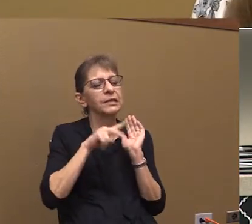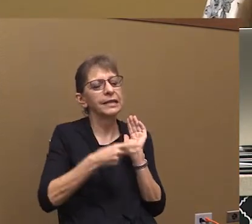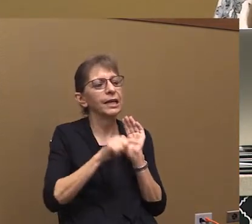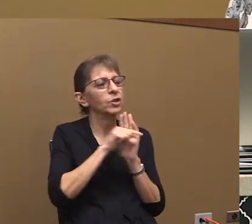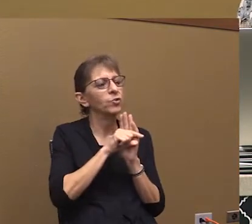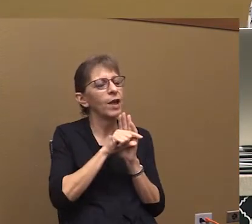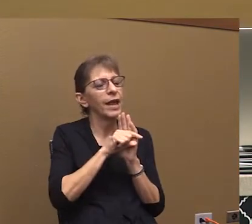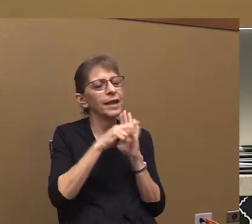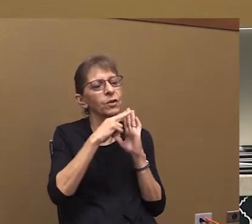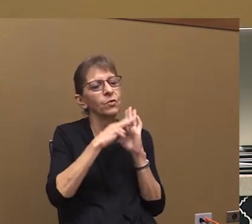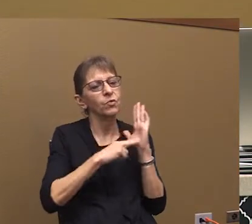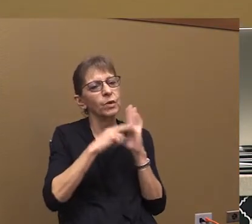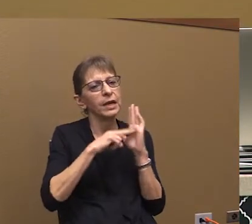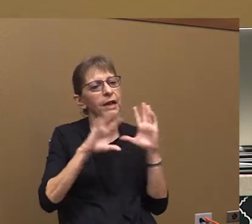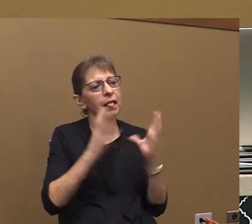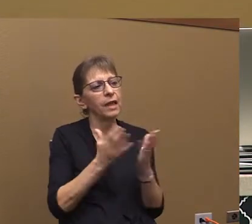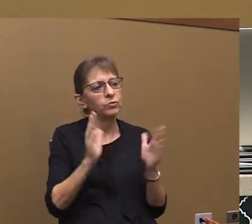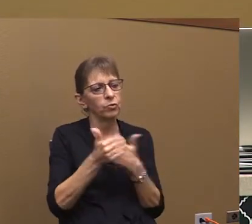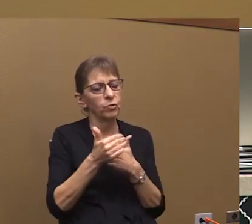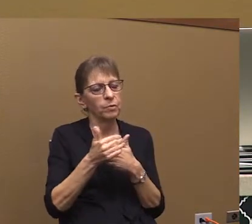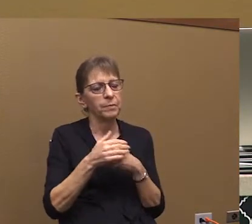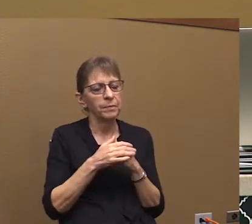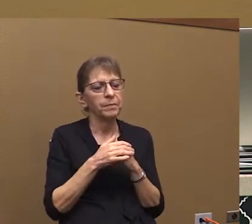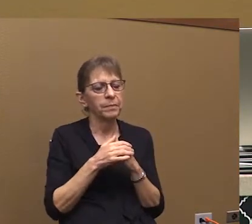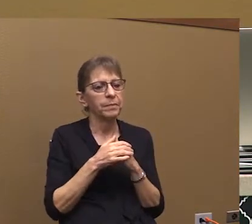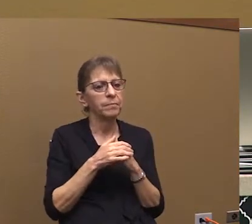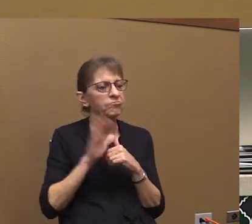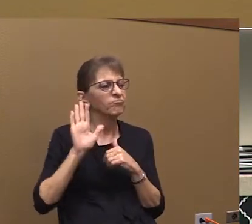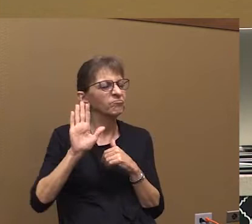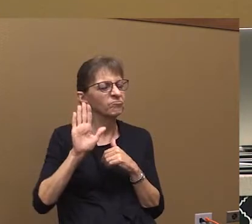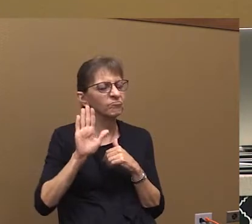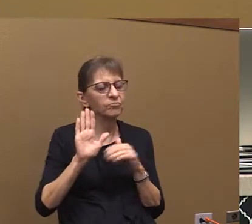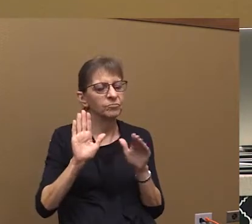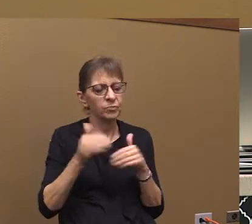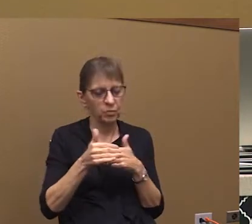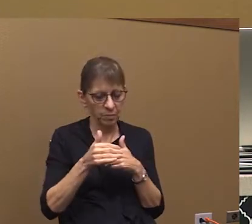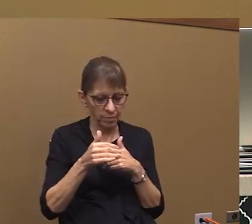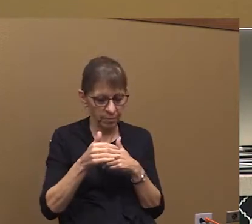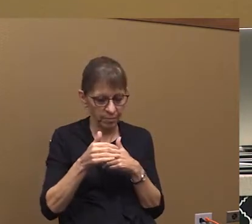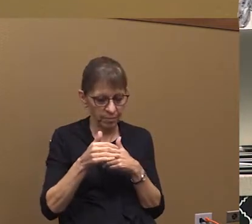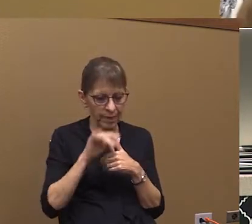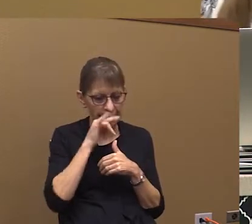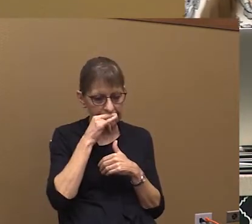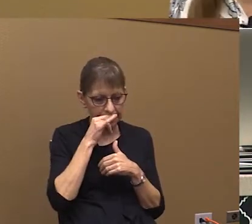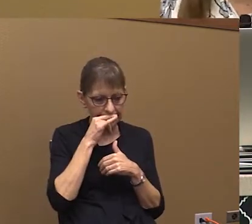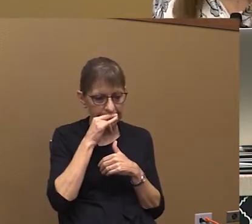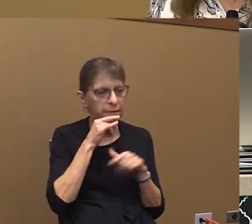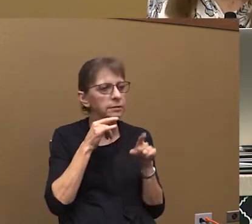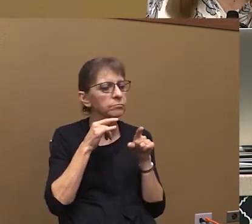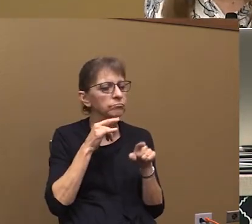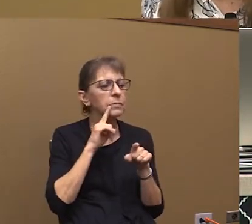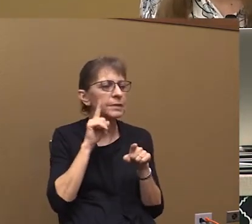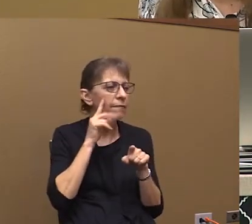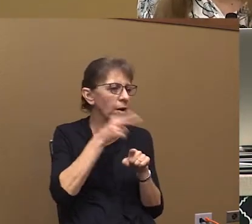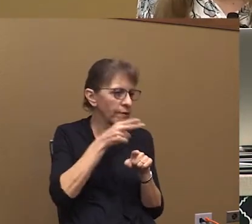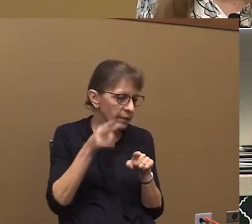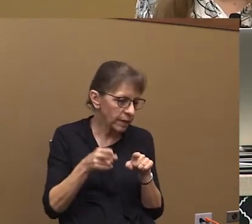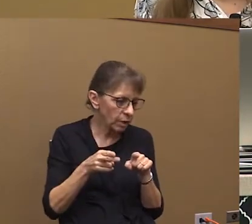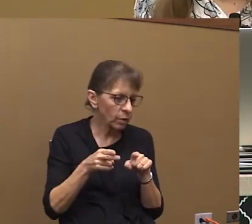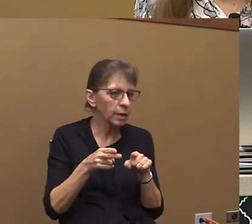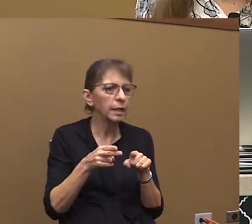Andrea Pratt, was one of the teachers selected. Her 2nd grade reading